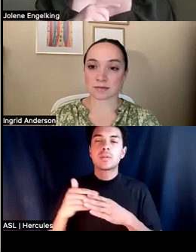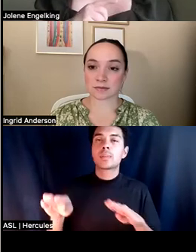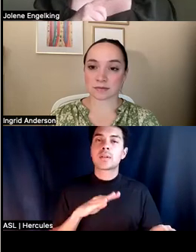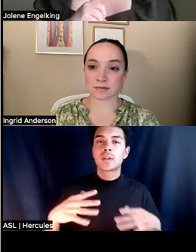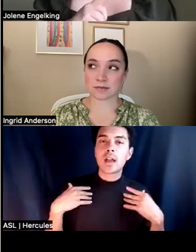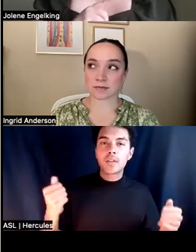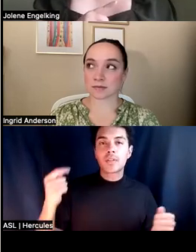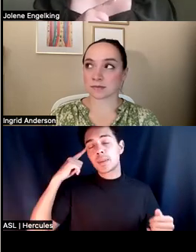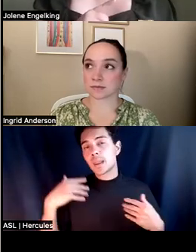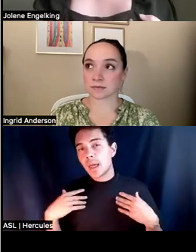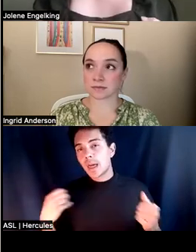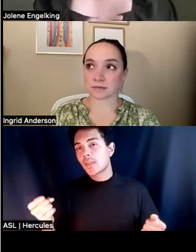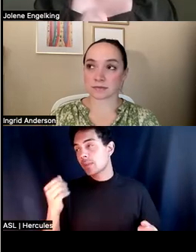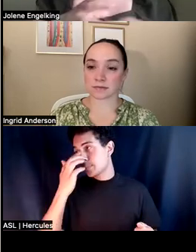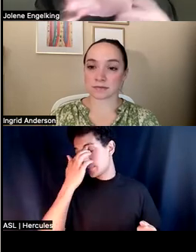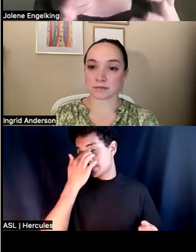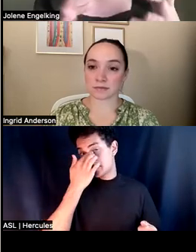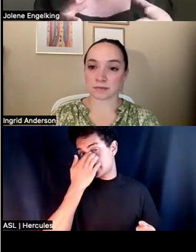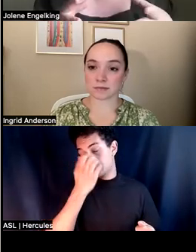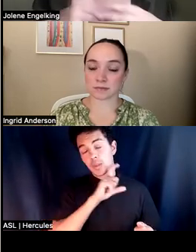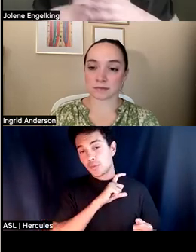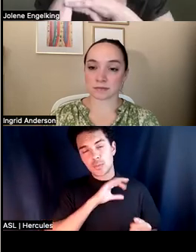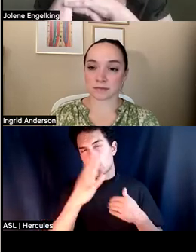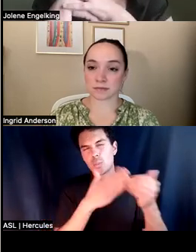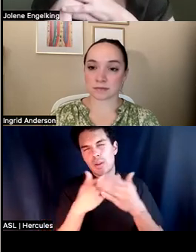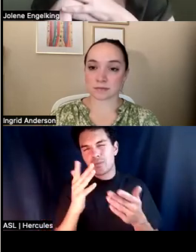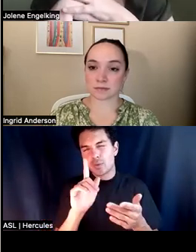health, within law enforcement, or wherever they're kind